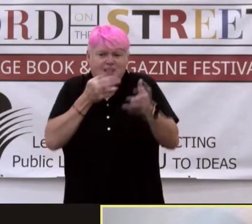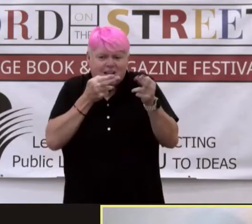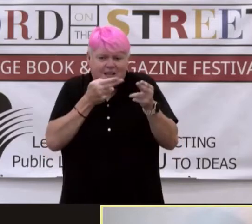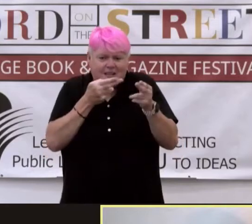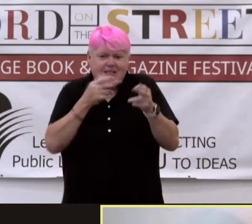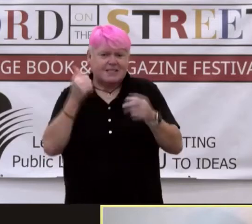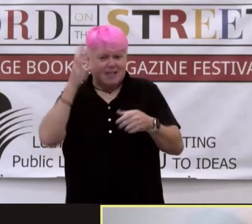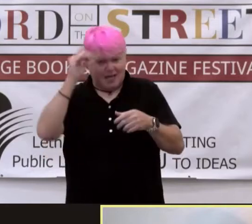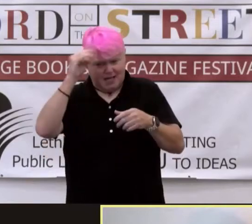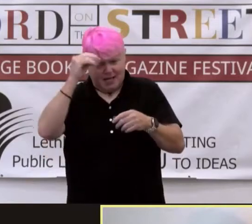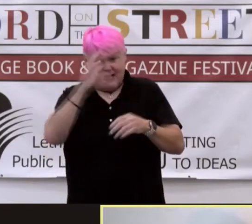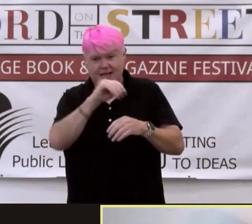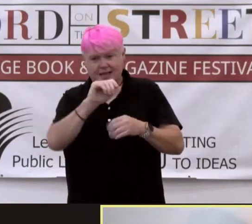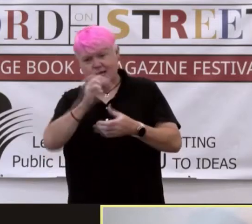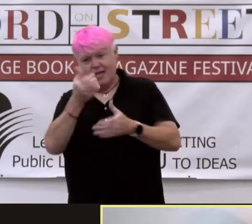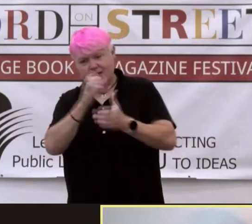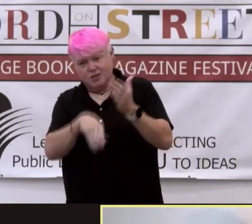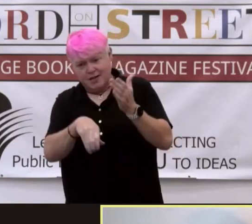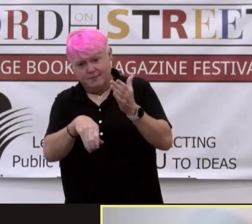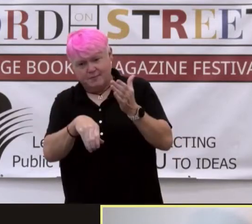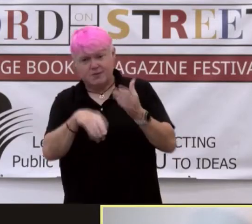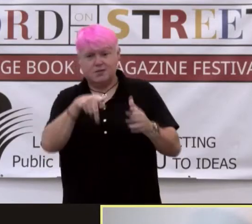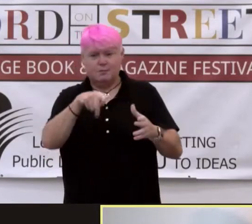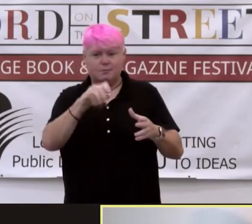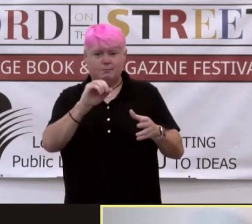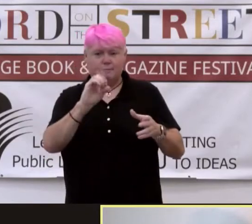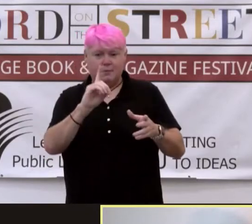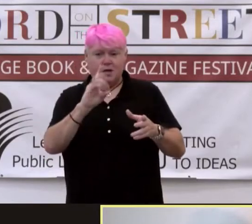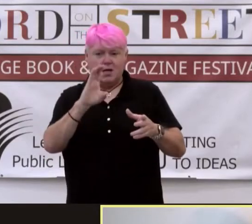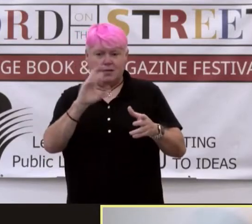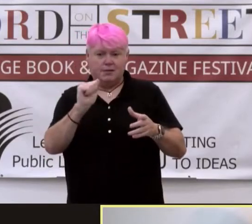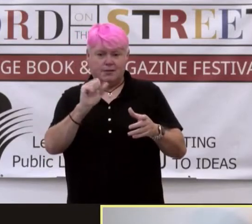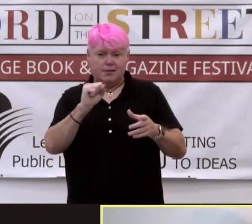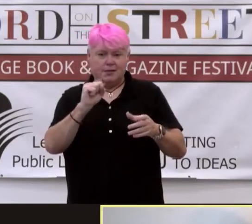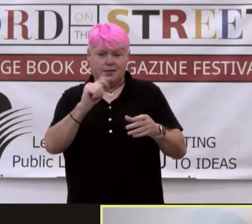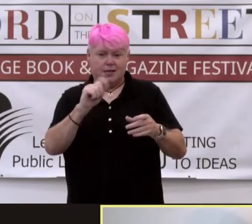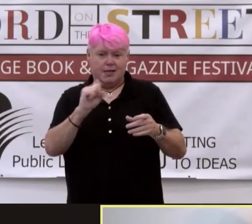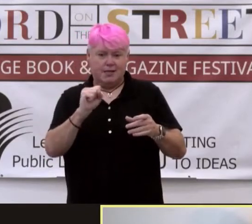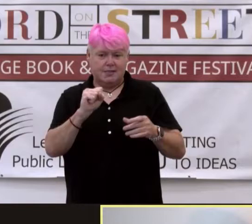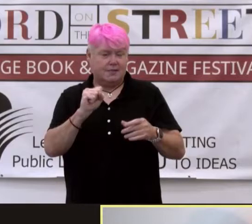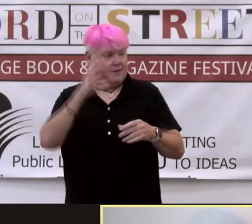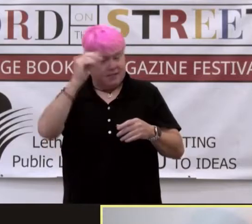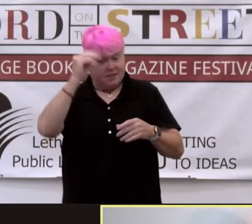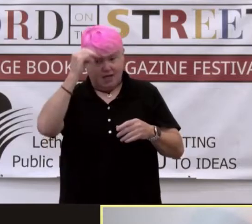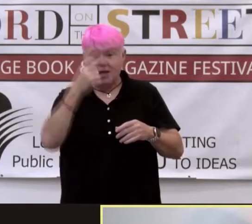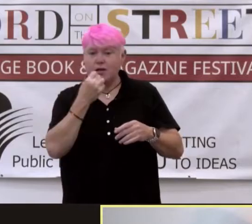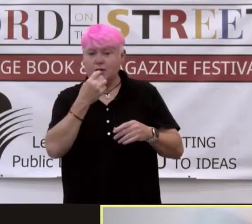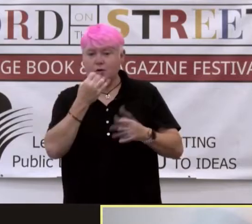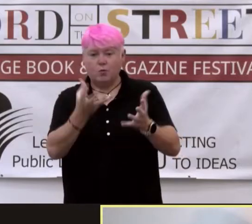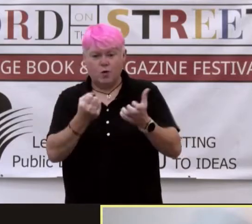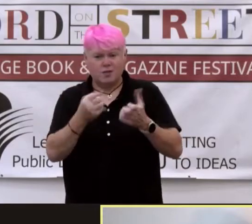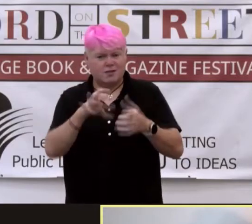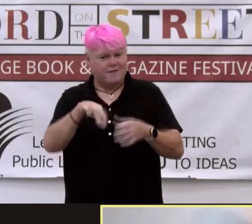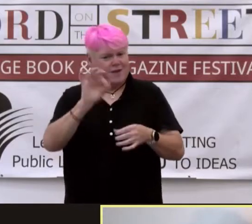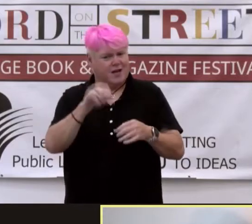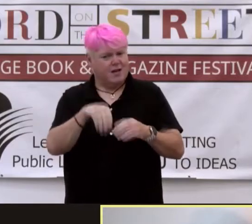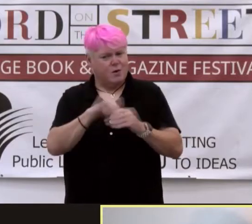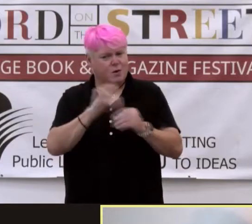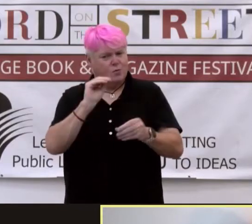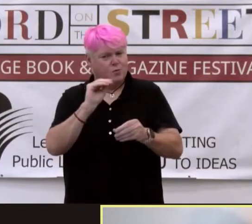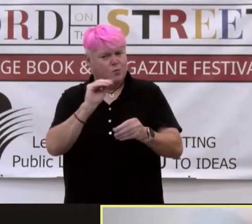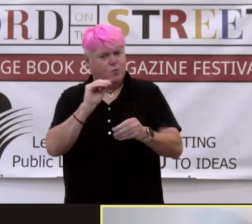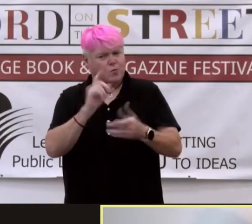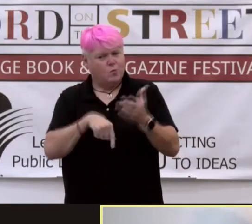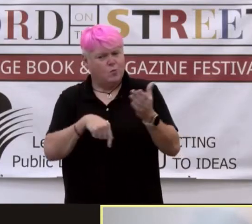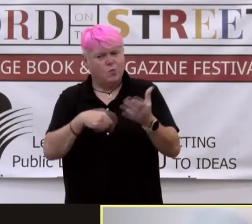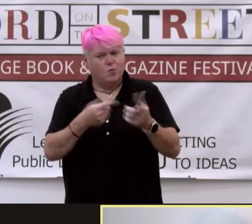other chapters are podcast transcripts of this guy who wants to figure out what happened to her. She's a little bit in the past